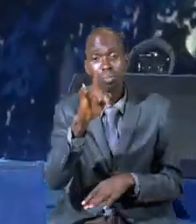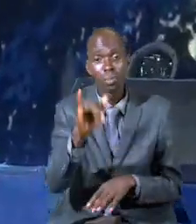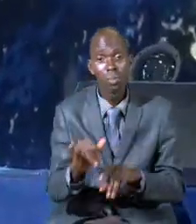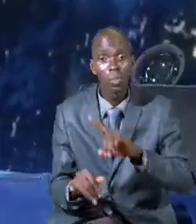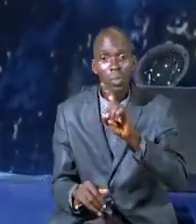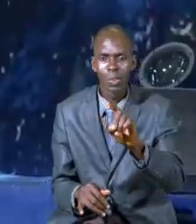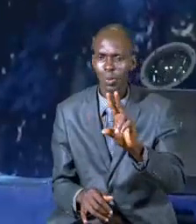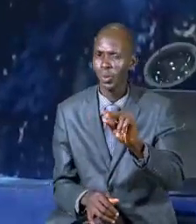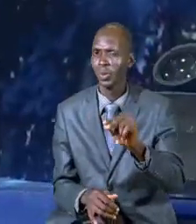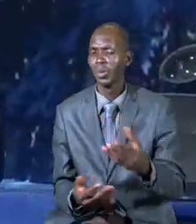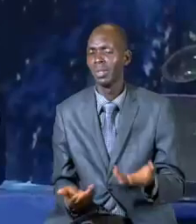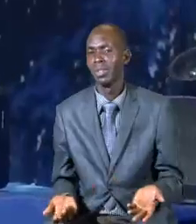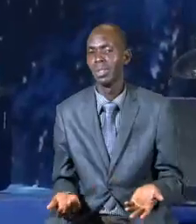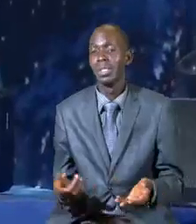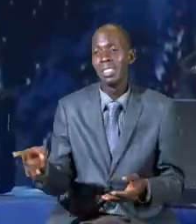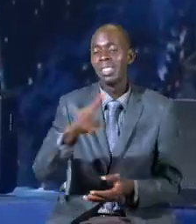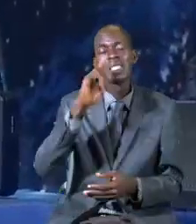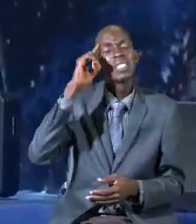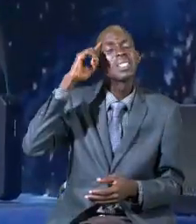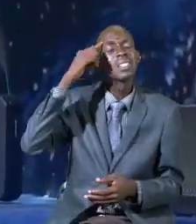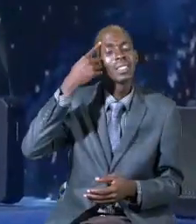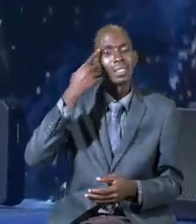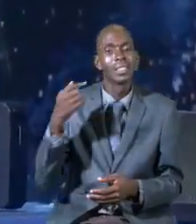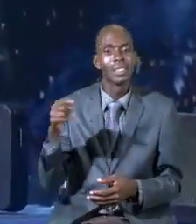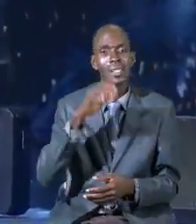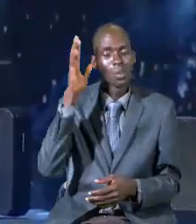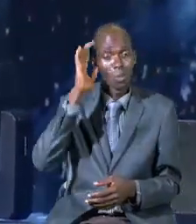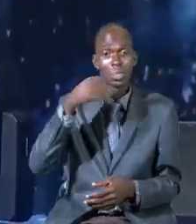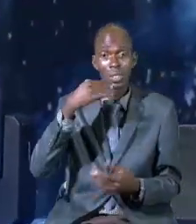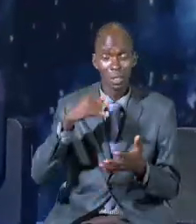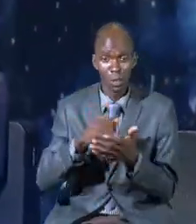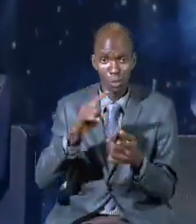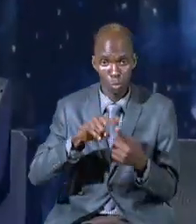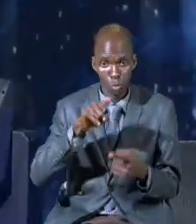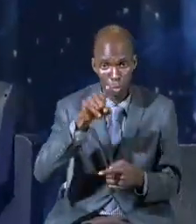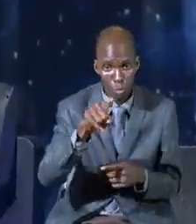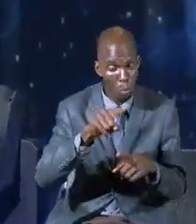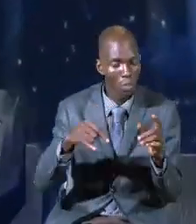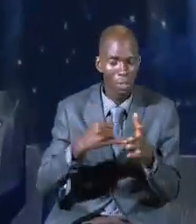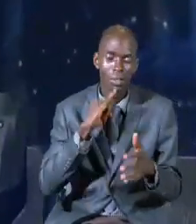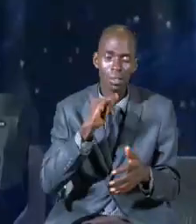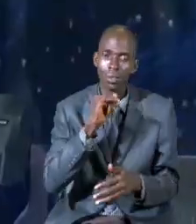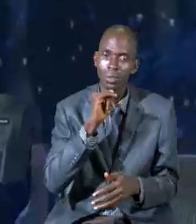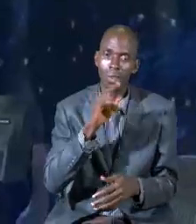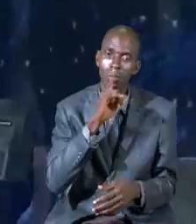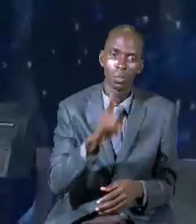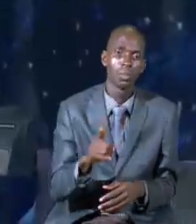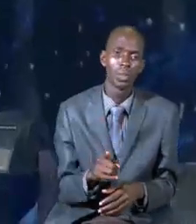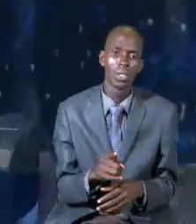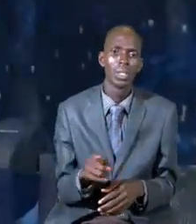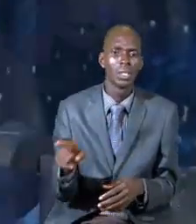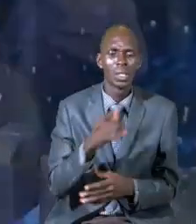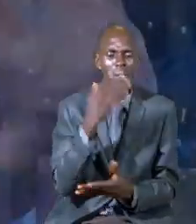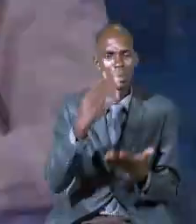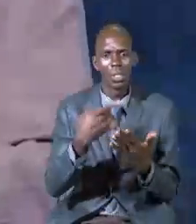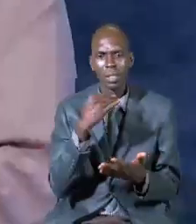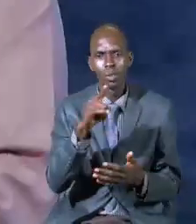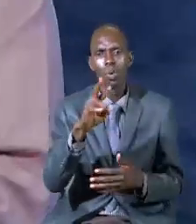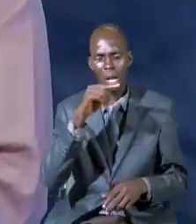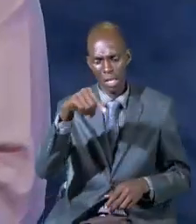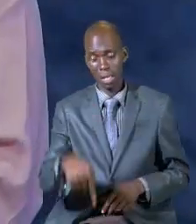That's what they think. They may say it to your face, but it is not true. They may say it's down to your